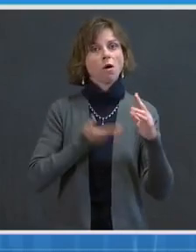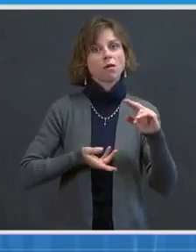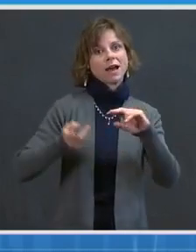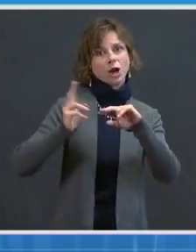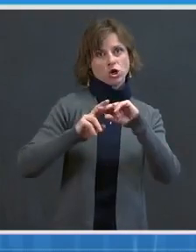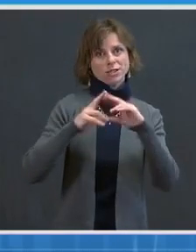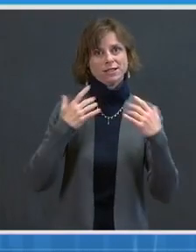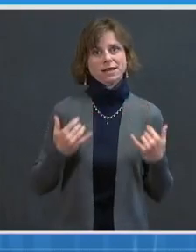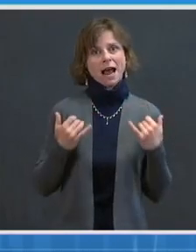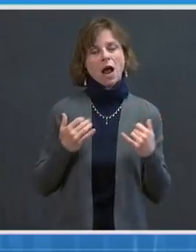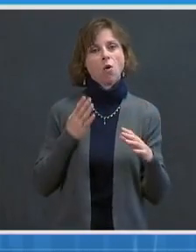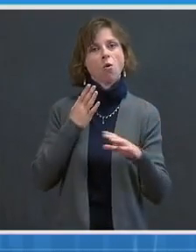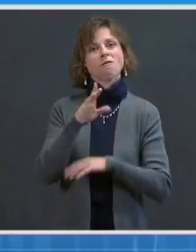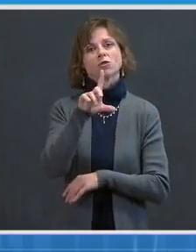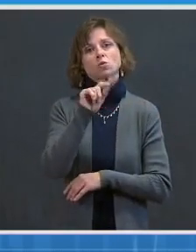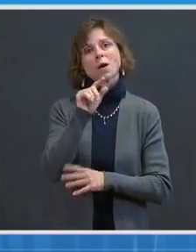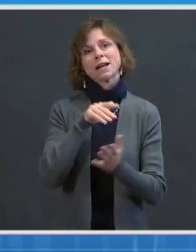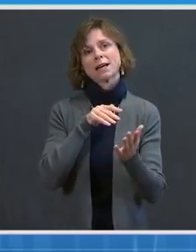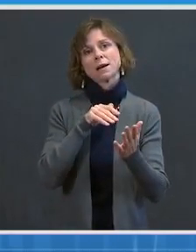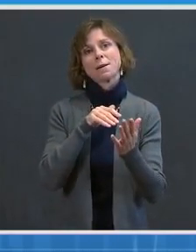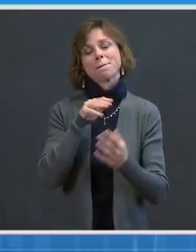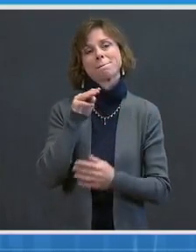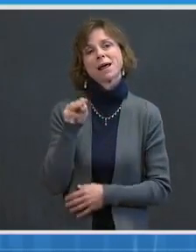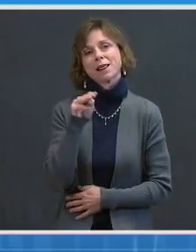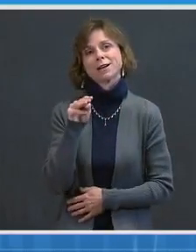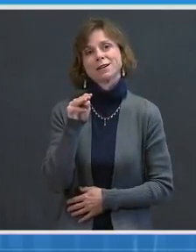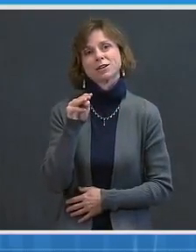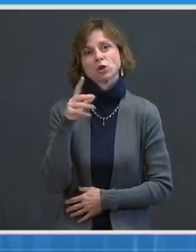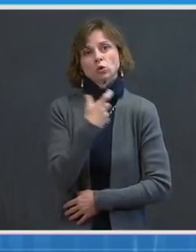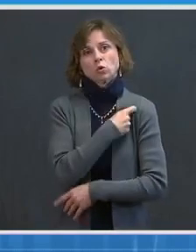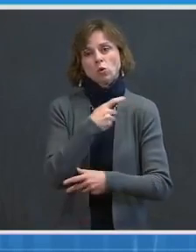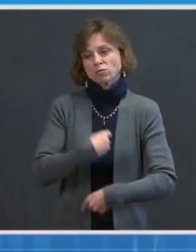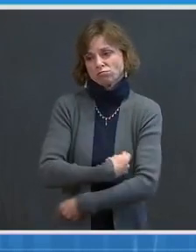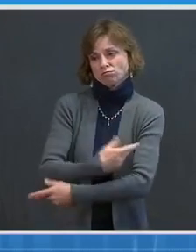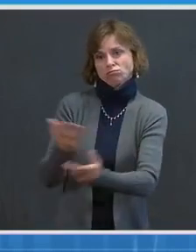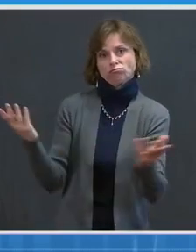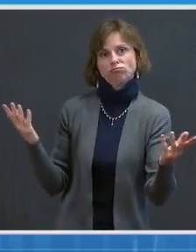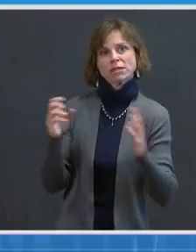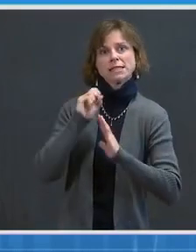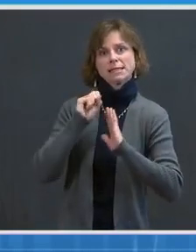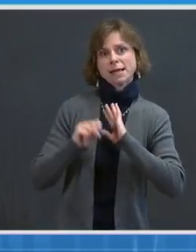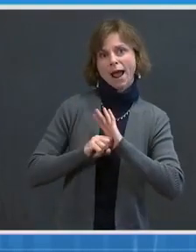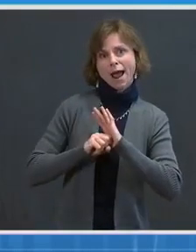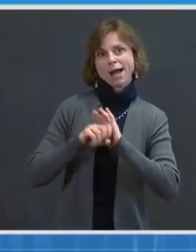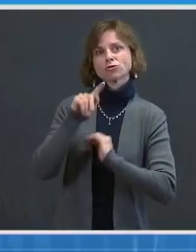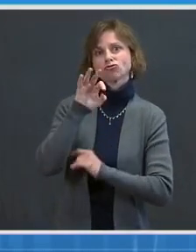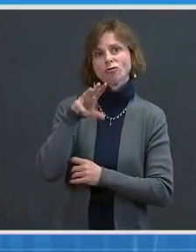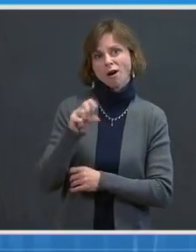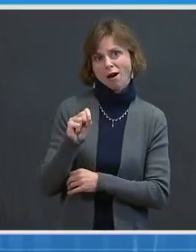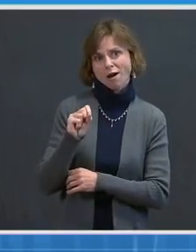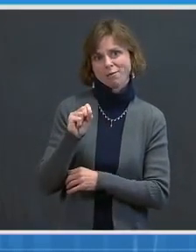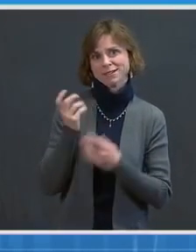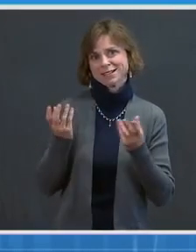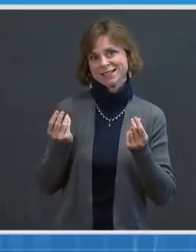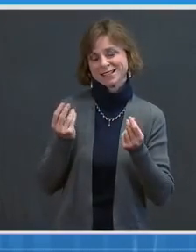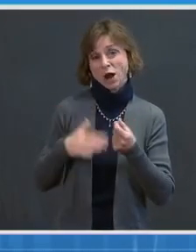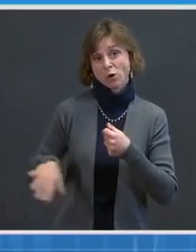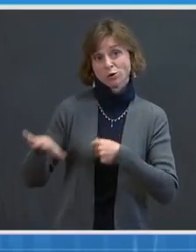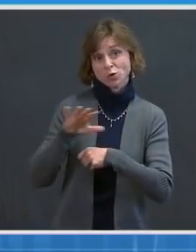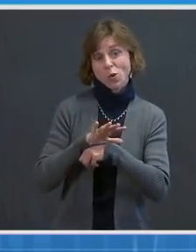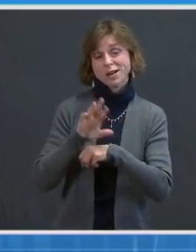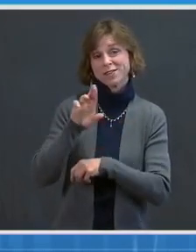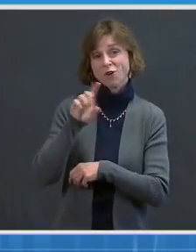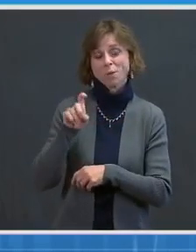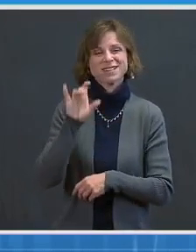than 20 million doses going out to states, tribes, territories, and pharmacies. That's double the